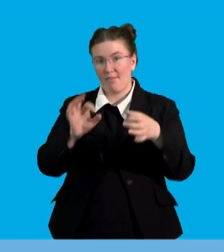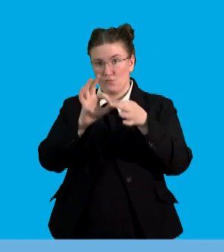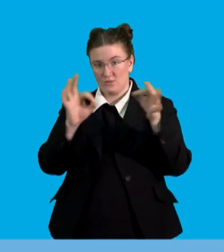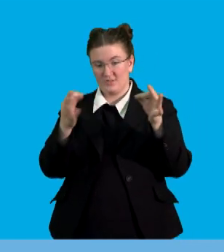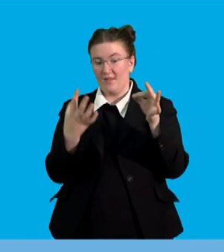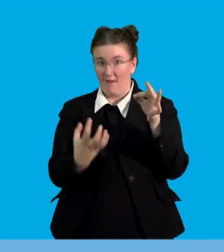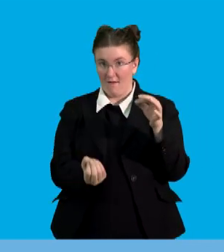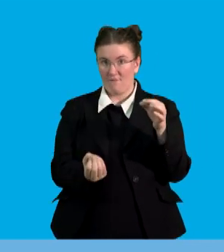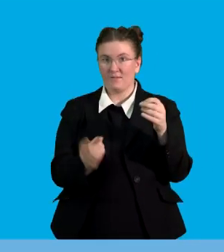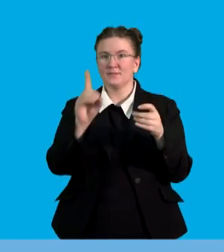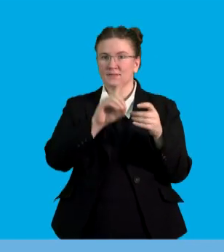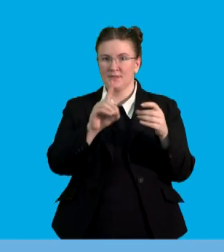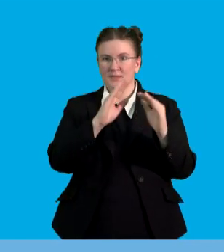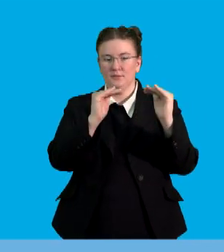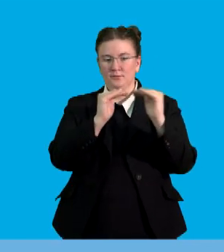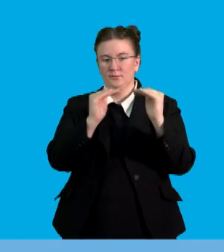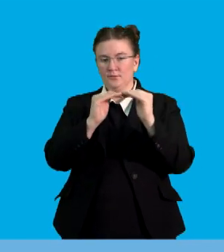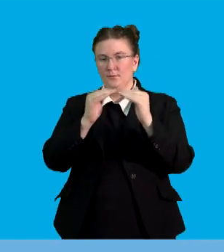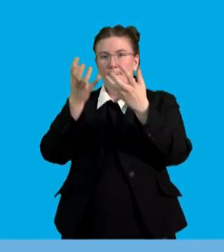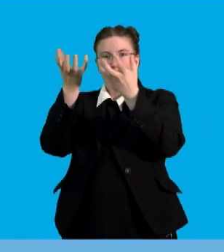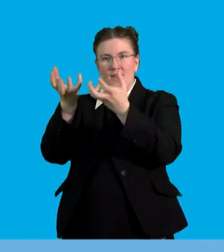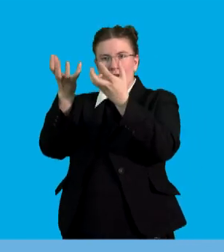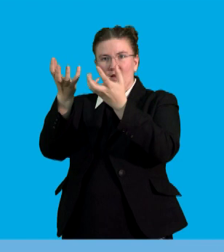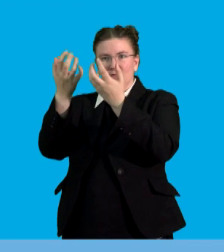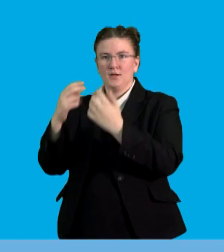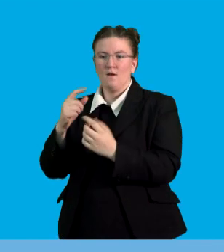is equals to mass